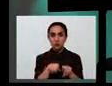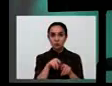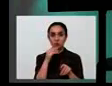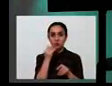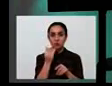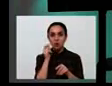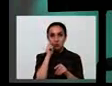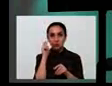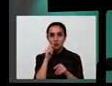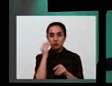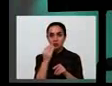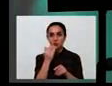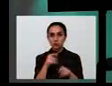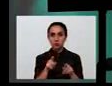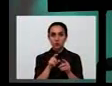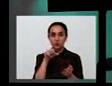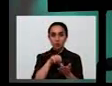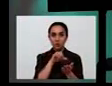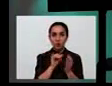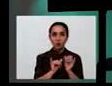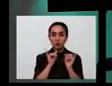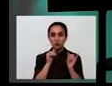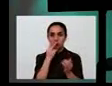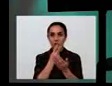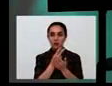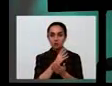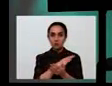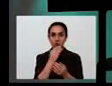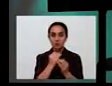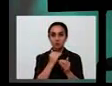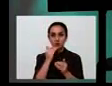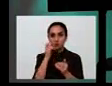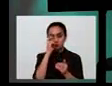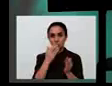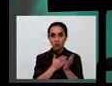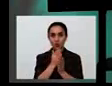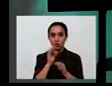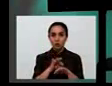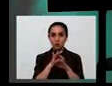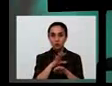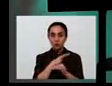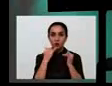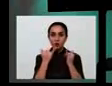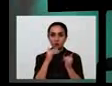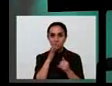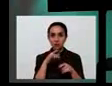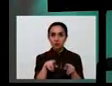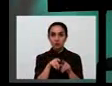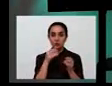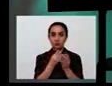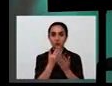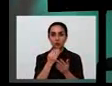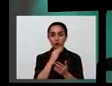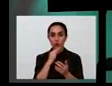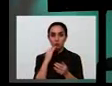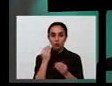siyosatida Xitoyning, demak, o'sha rolini oshirishga qaratilgan tashqi siyosat olib bormoqda va ayni paytda, aziz o'quvchilar, bu